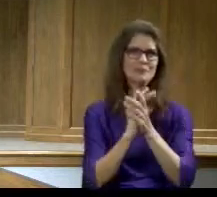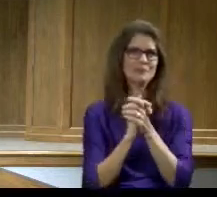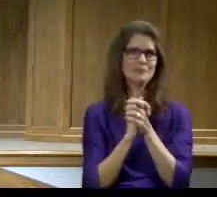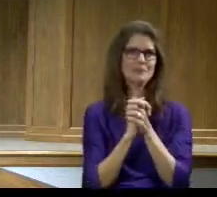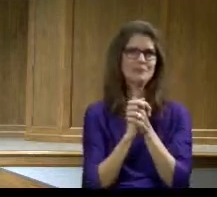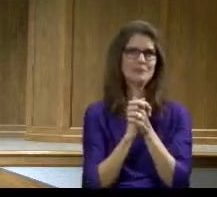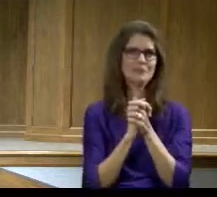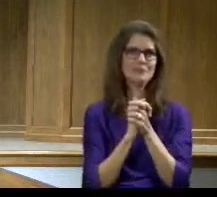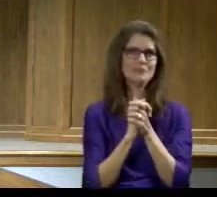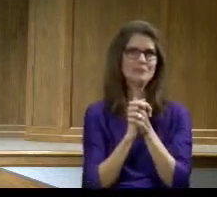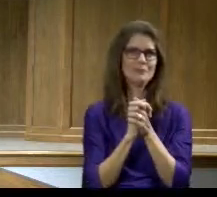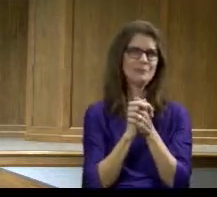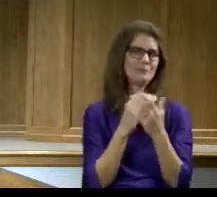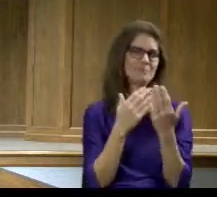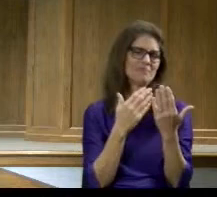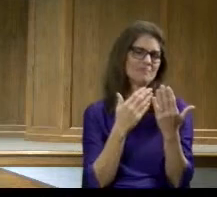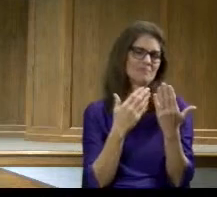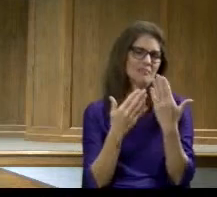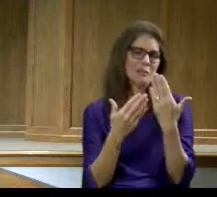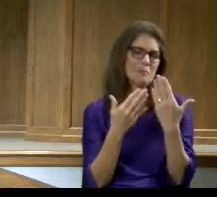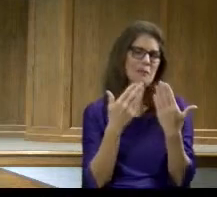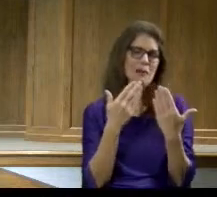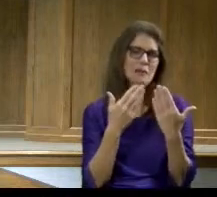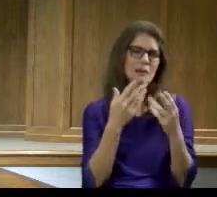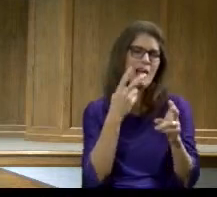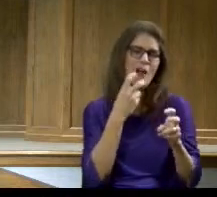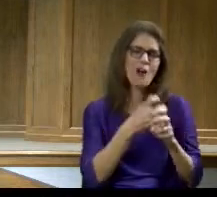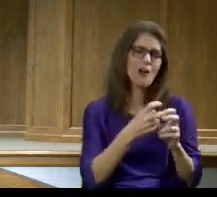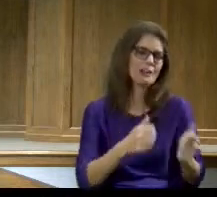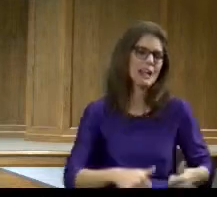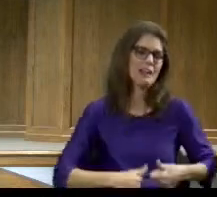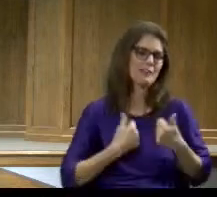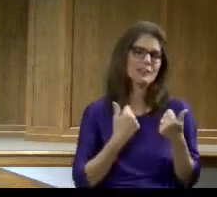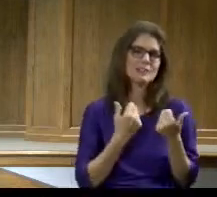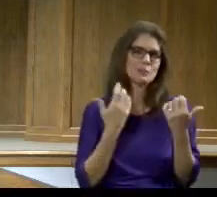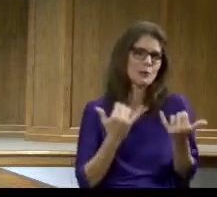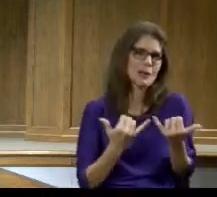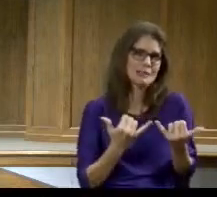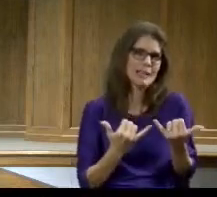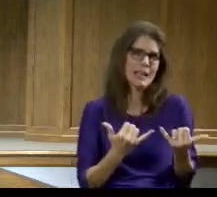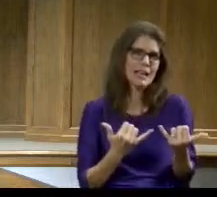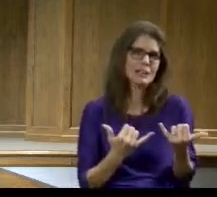And it doesn't matter how hard it is right now.